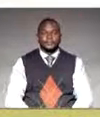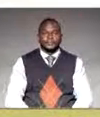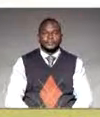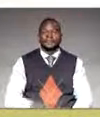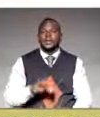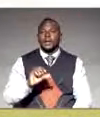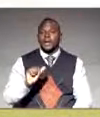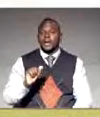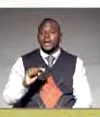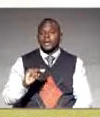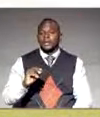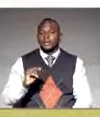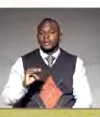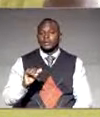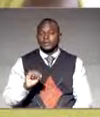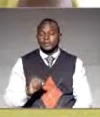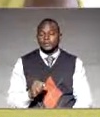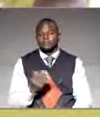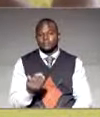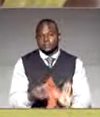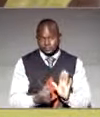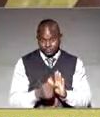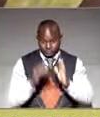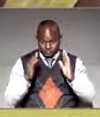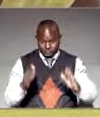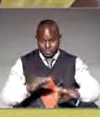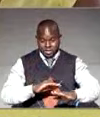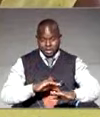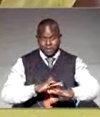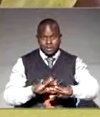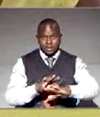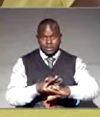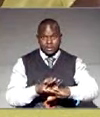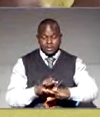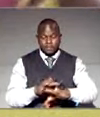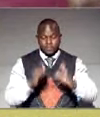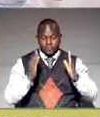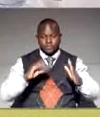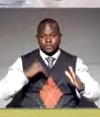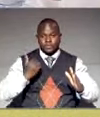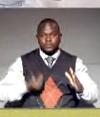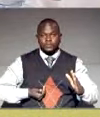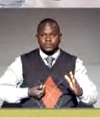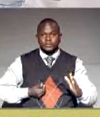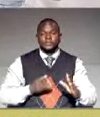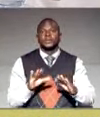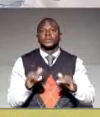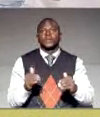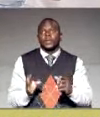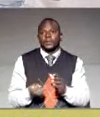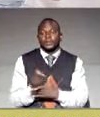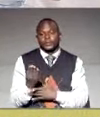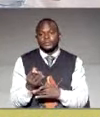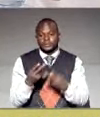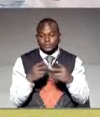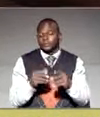Agnes Kitumba is one of them, dealing in leather products meant for women. It is an initiative she started